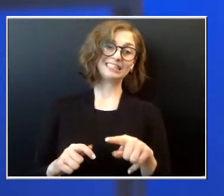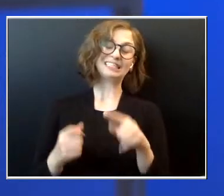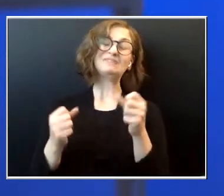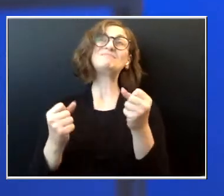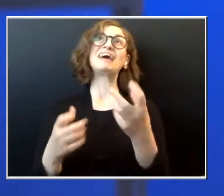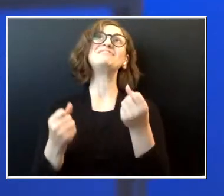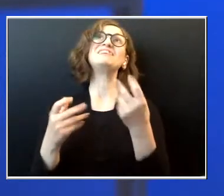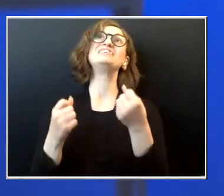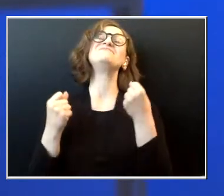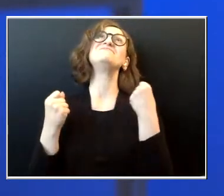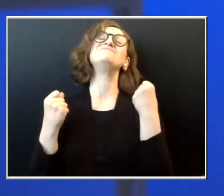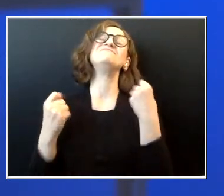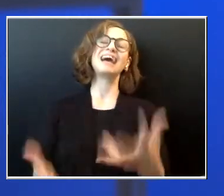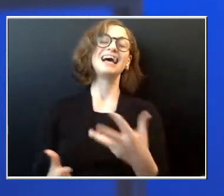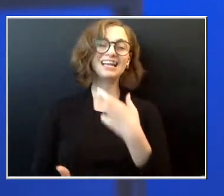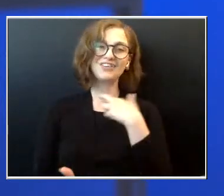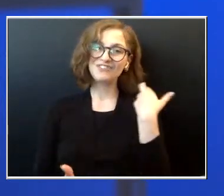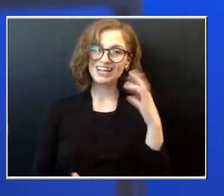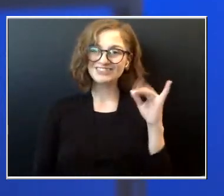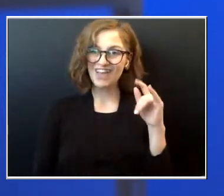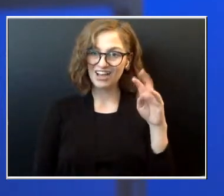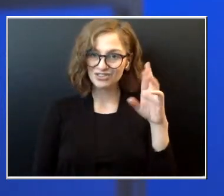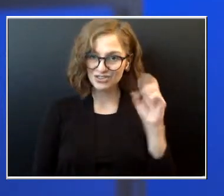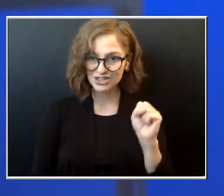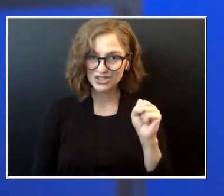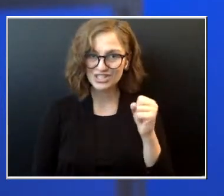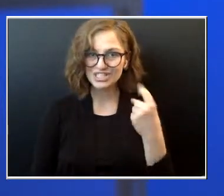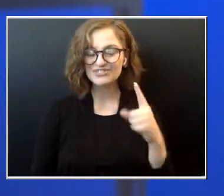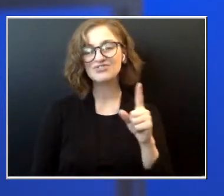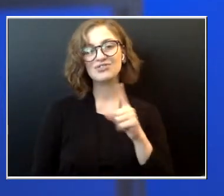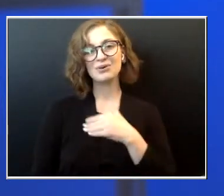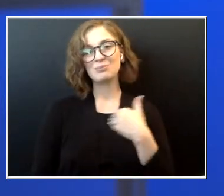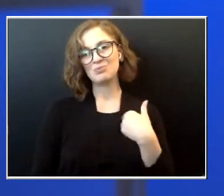risk factors for breast cancer, as you can imagine.